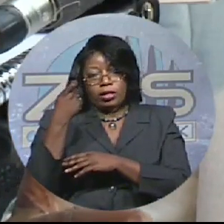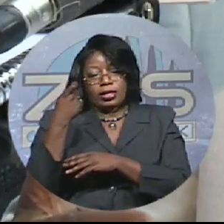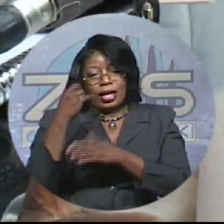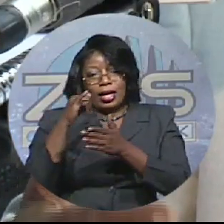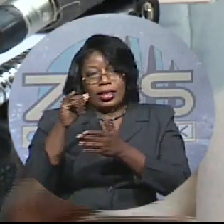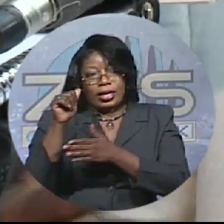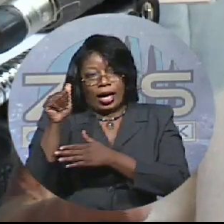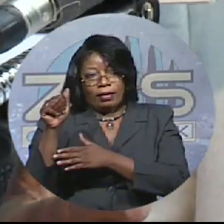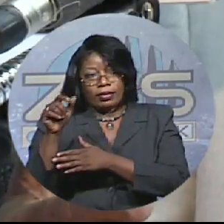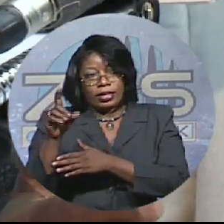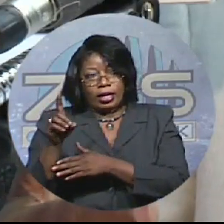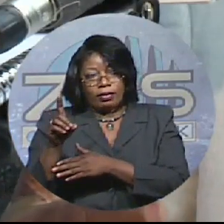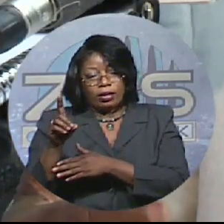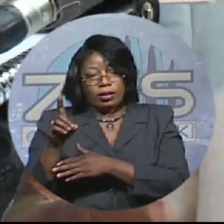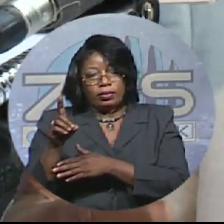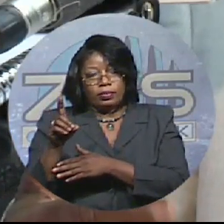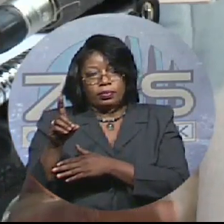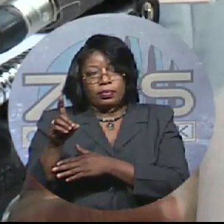affidavit,